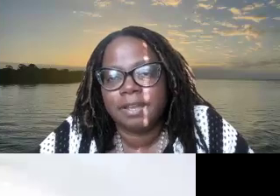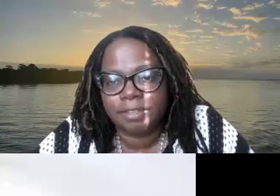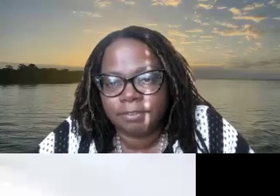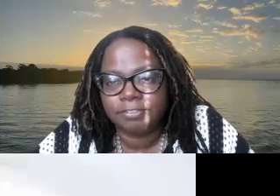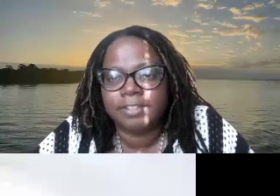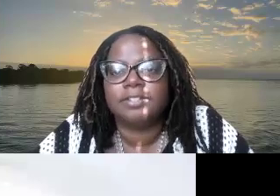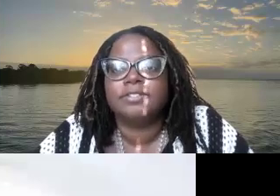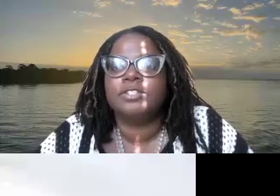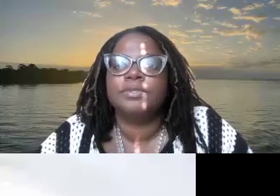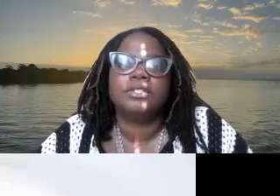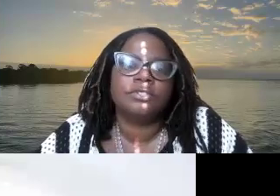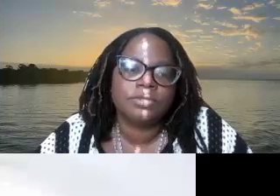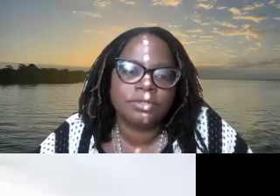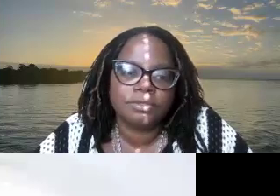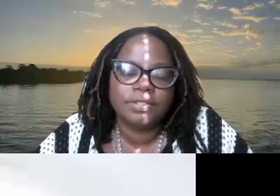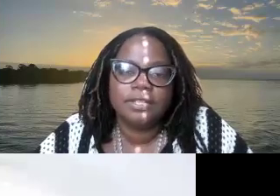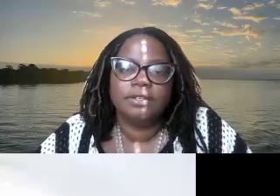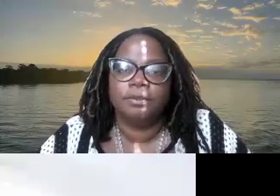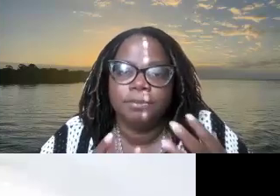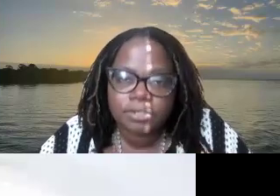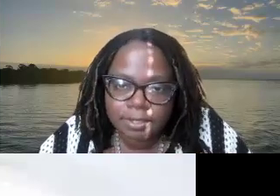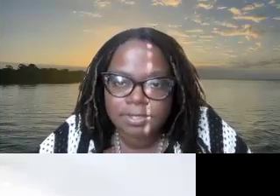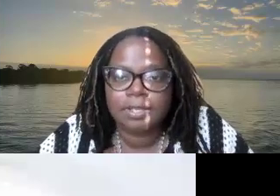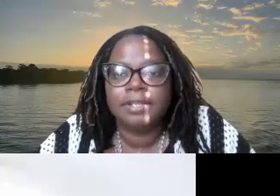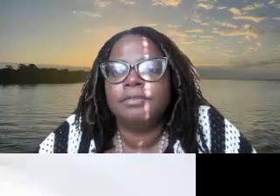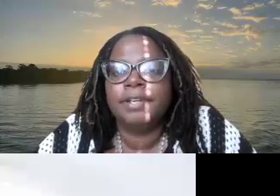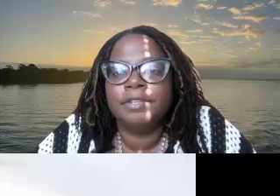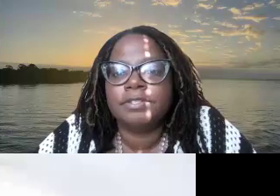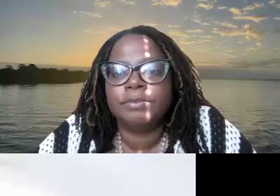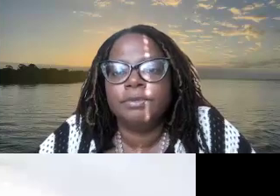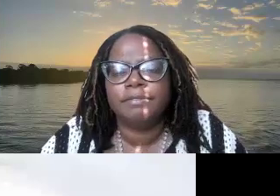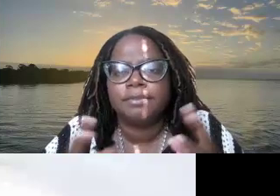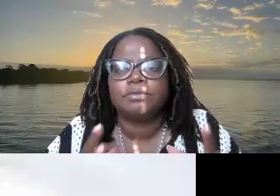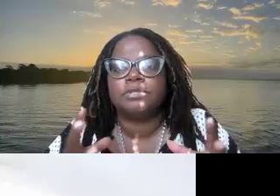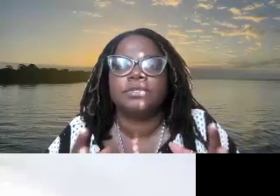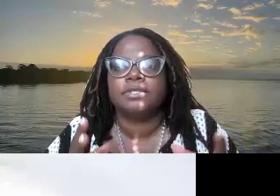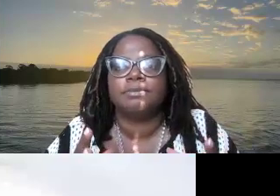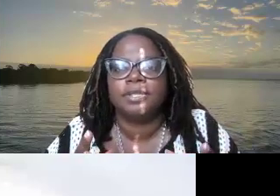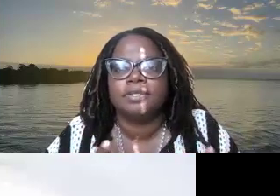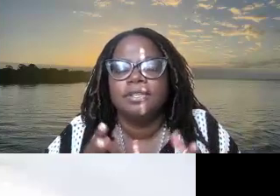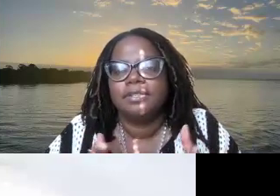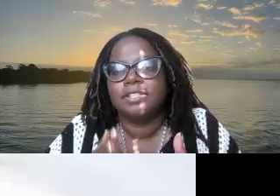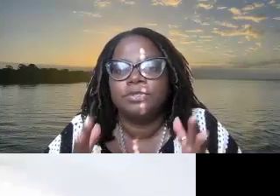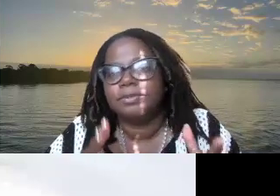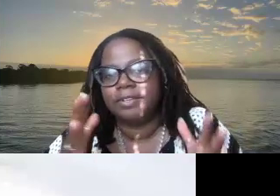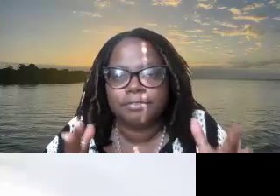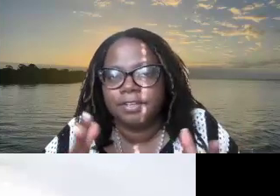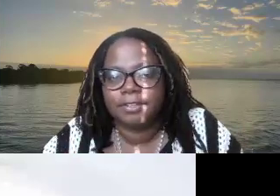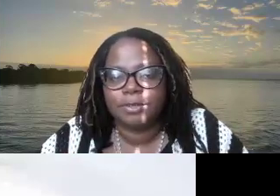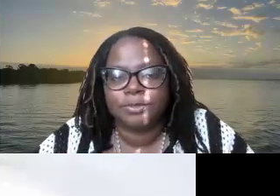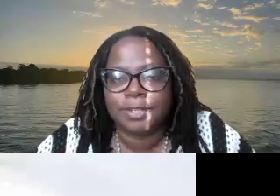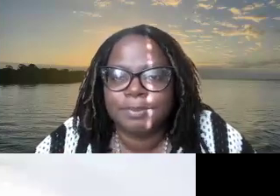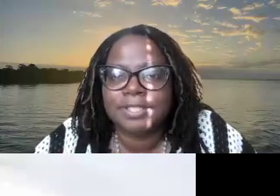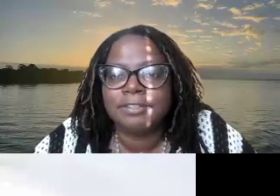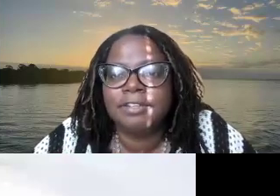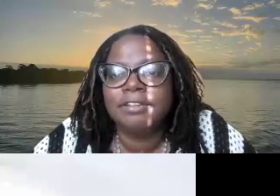managers and staff that reflect the constituents that you serve. Your mission is aligned around this. When you have all those resources in place, that's when you're hovering